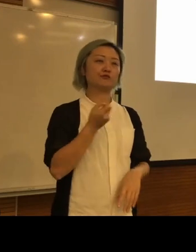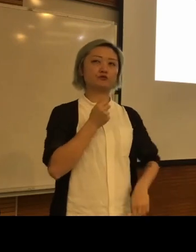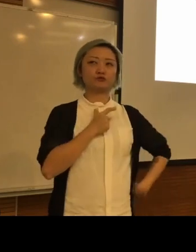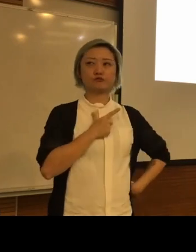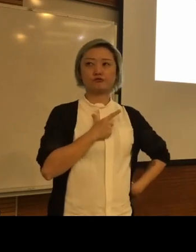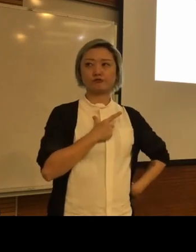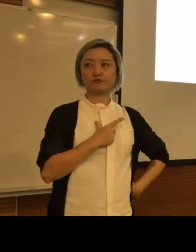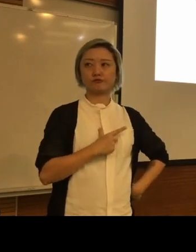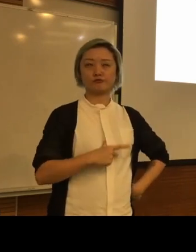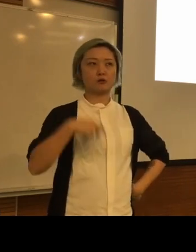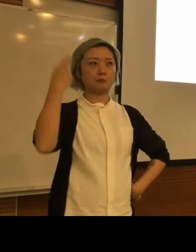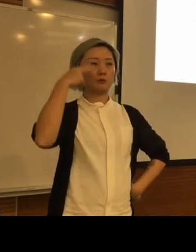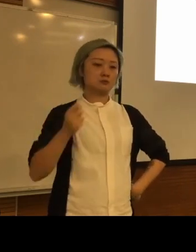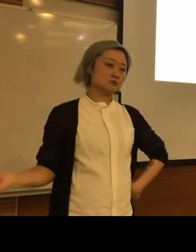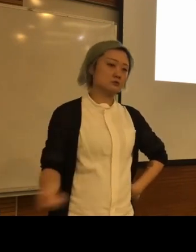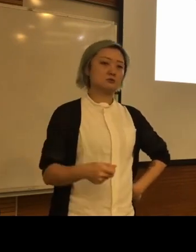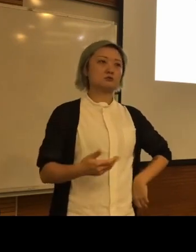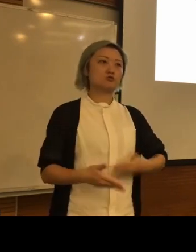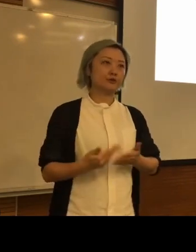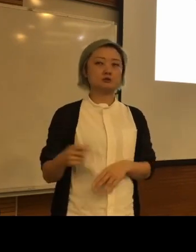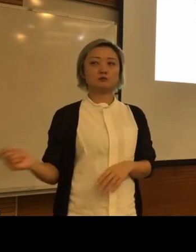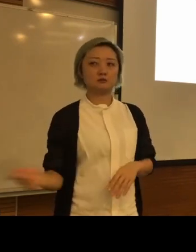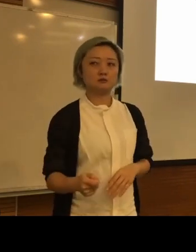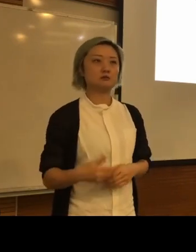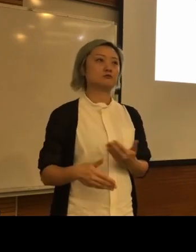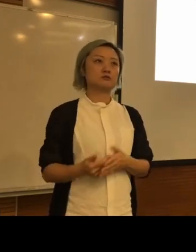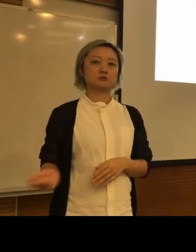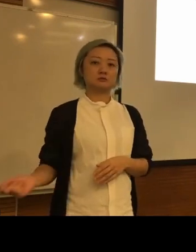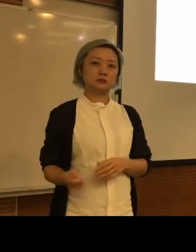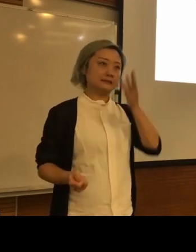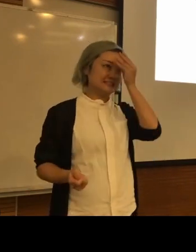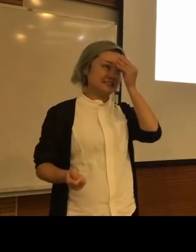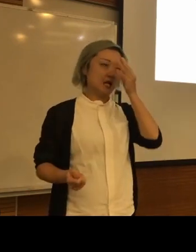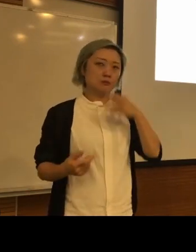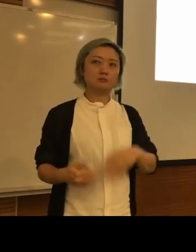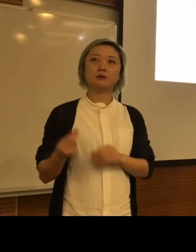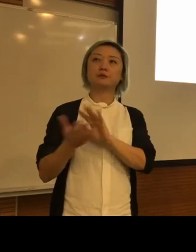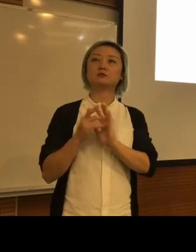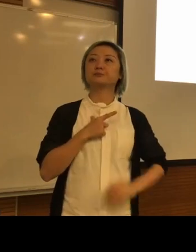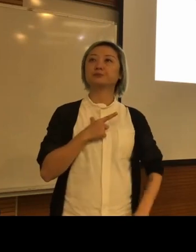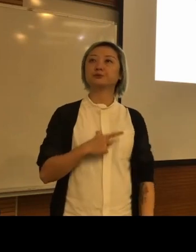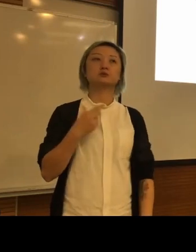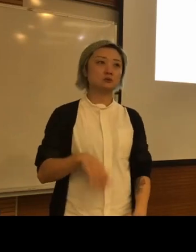couldn't manage to the perfect level, say for example, a single move. But sometimes if he asked me